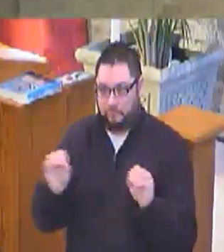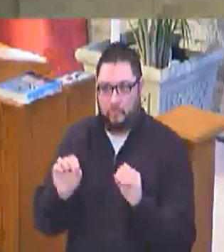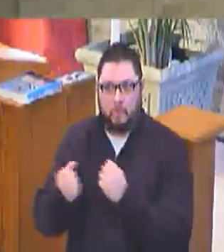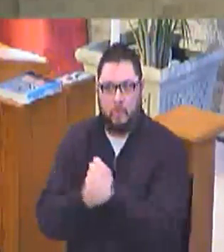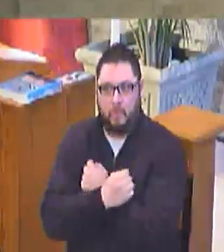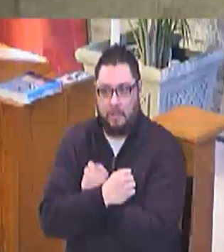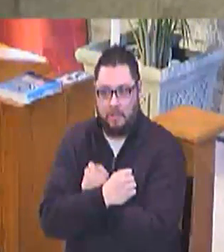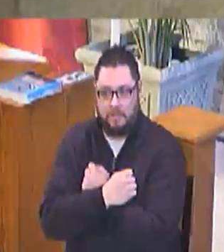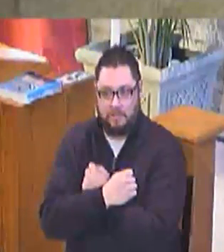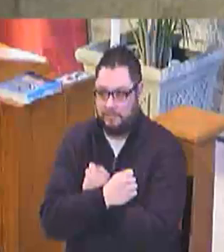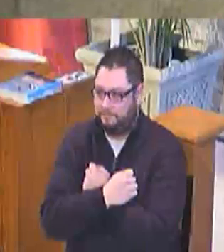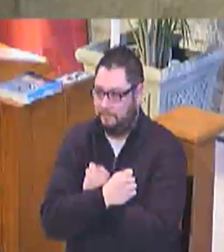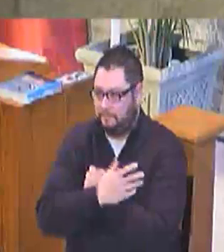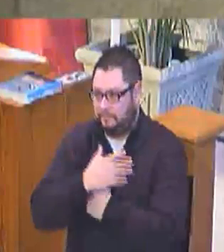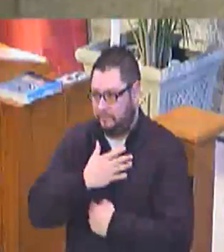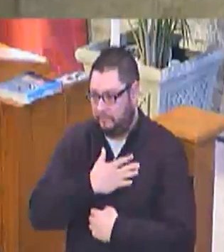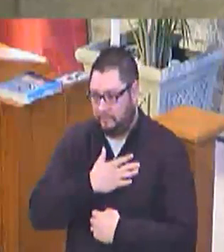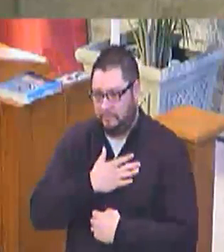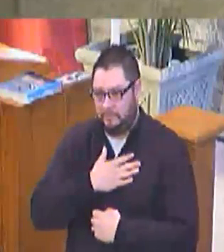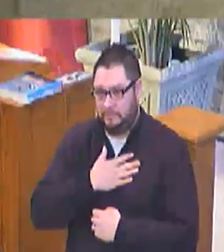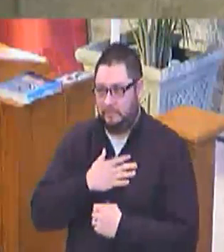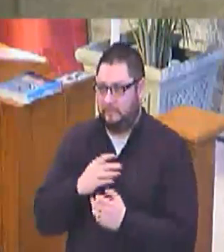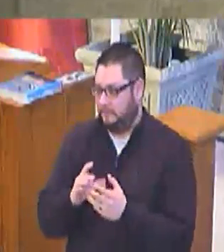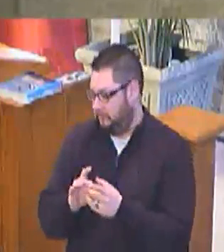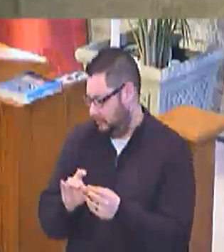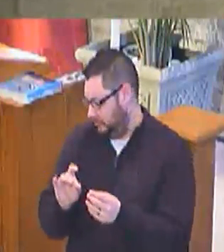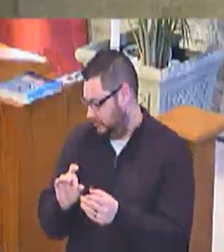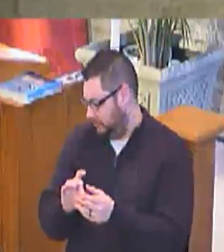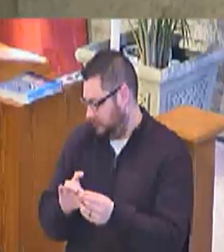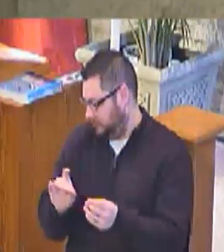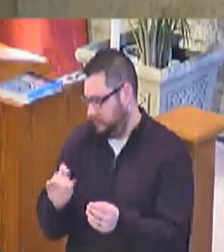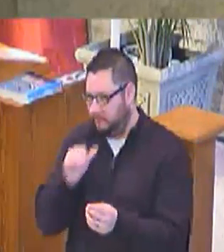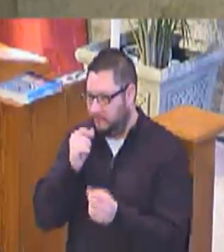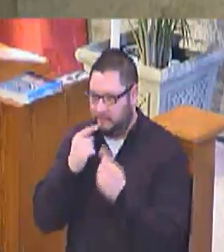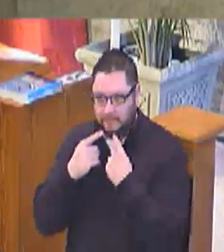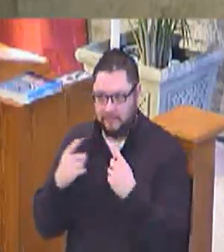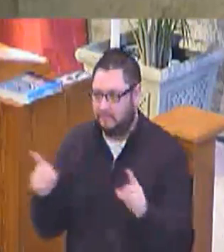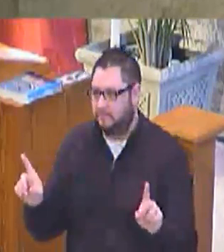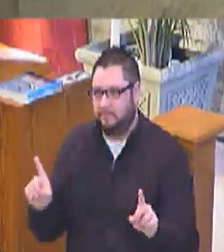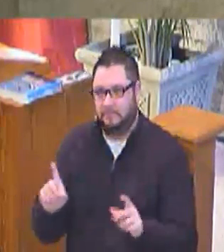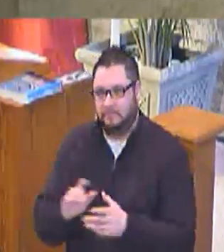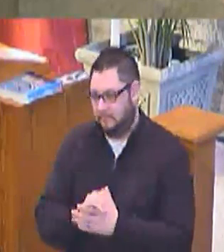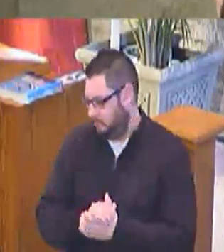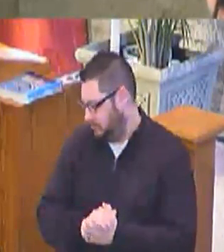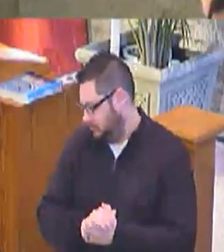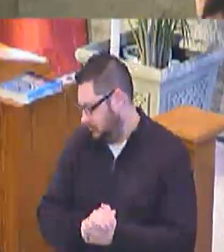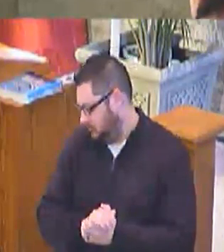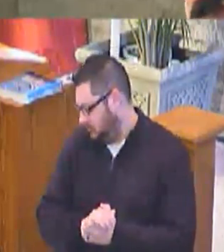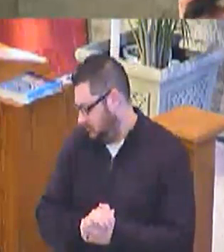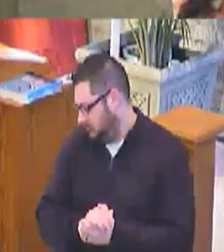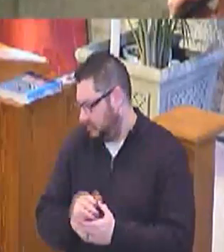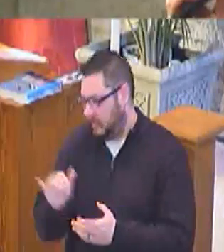love. My words are vain as sounding